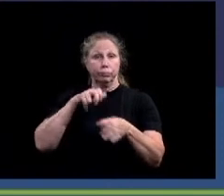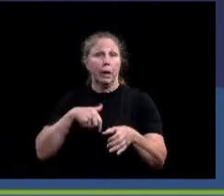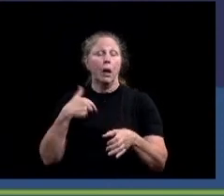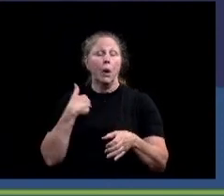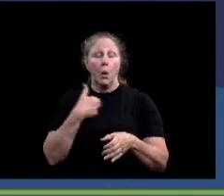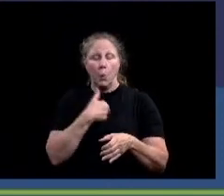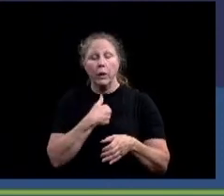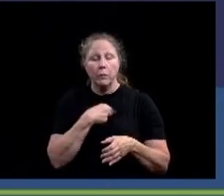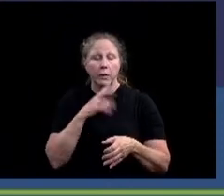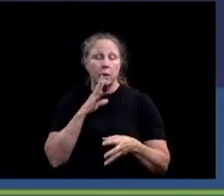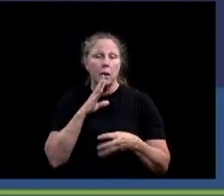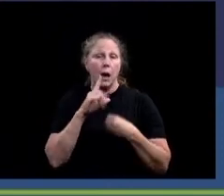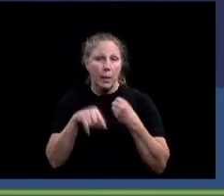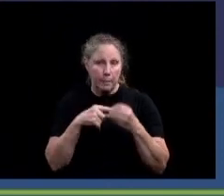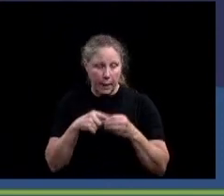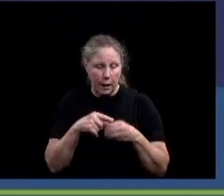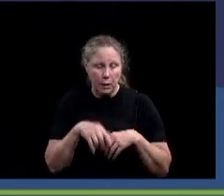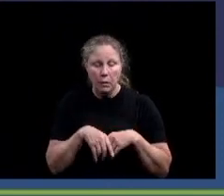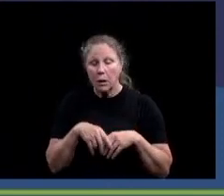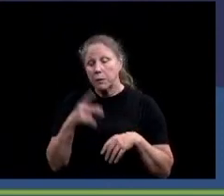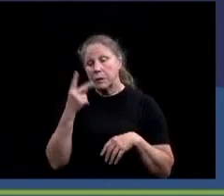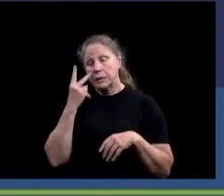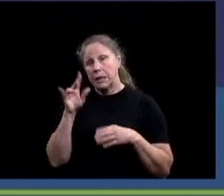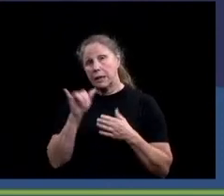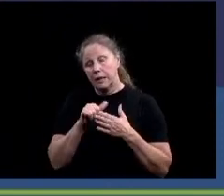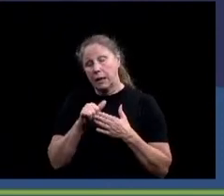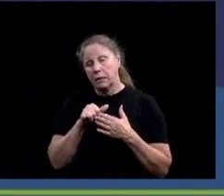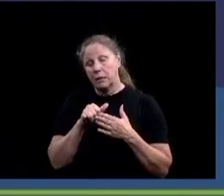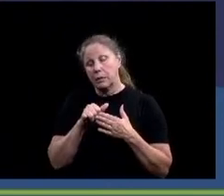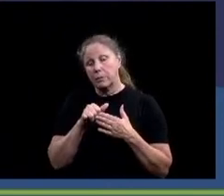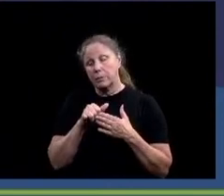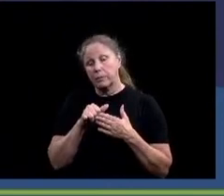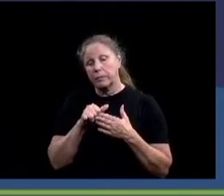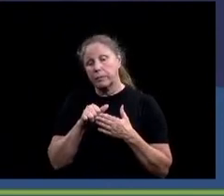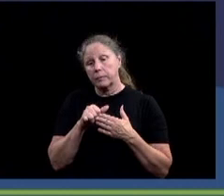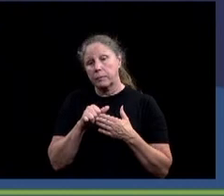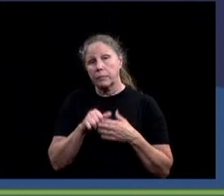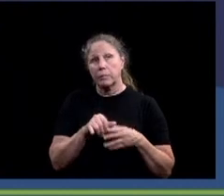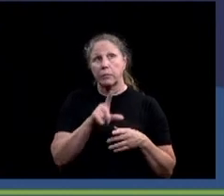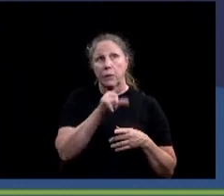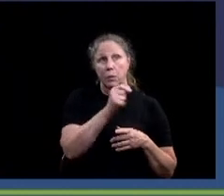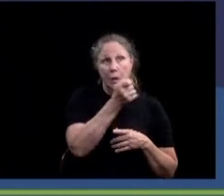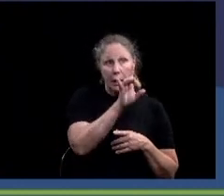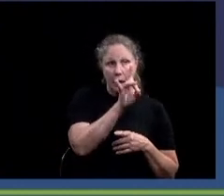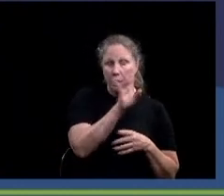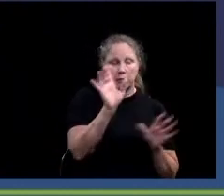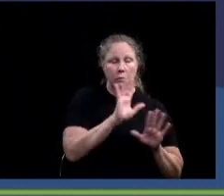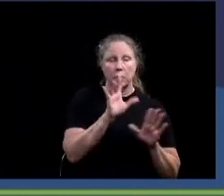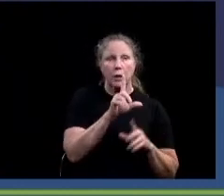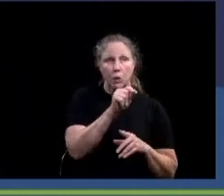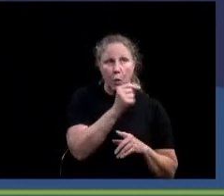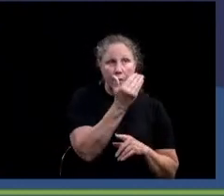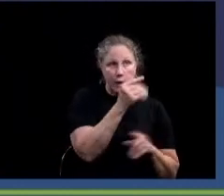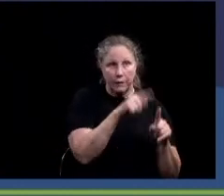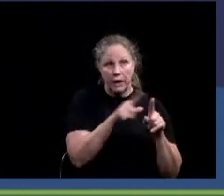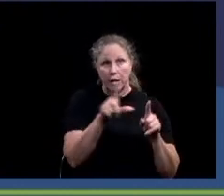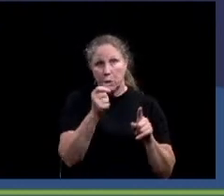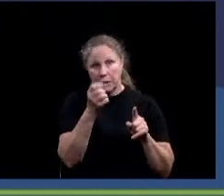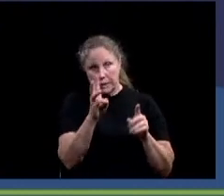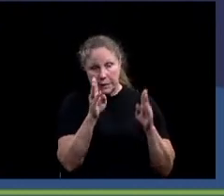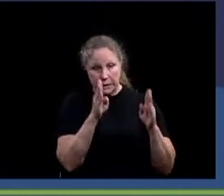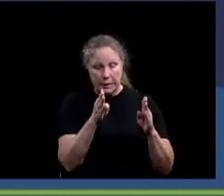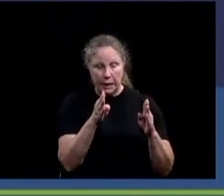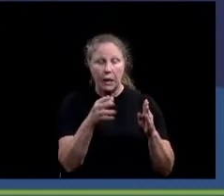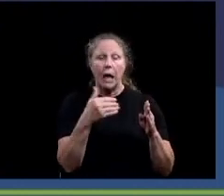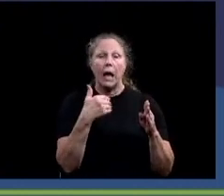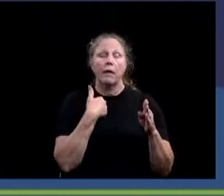that from 2018 or 2015 and 2016, where we would have 8 or so